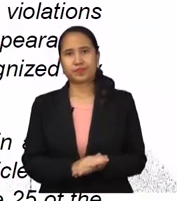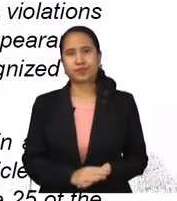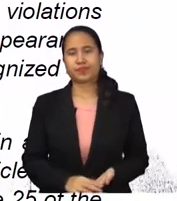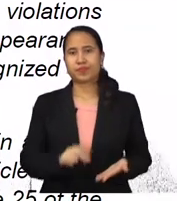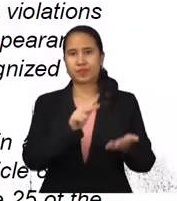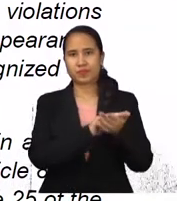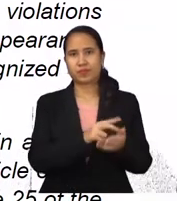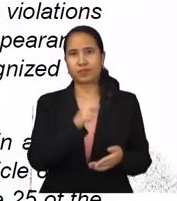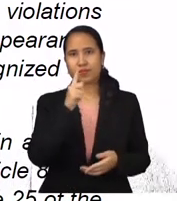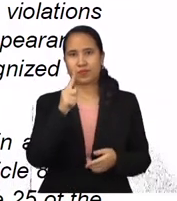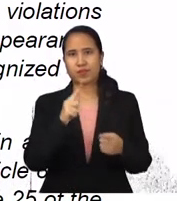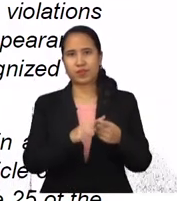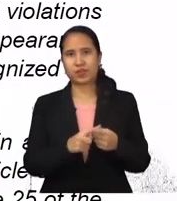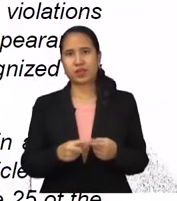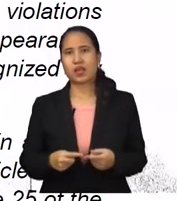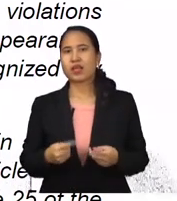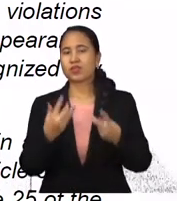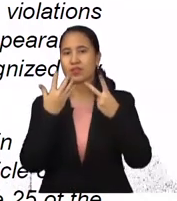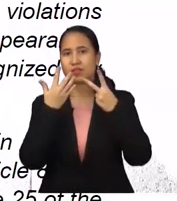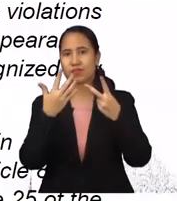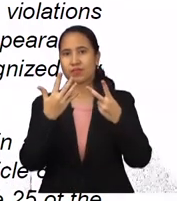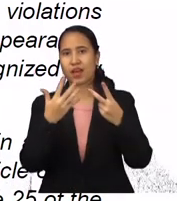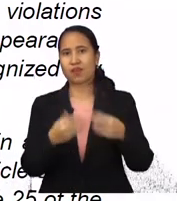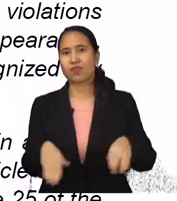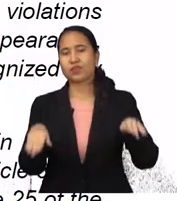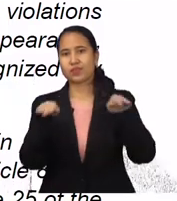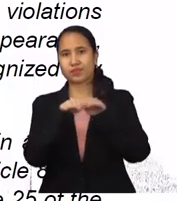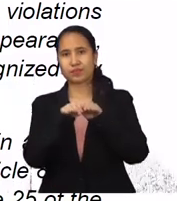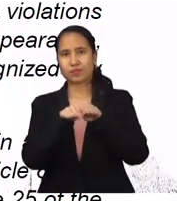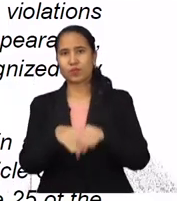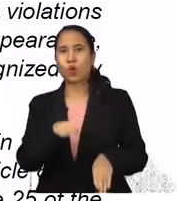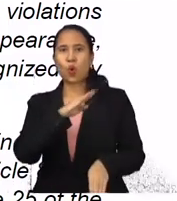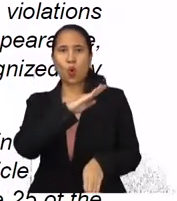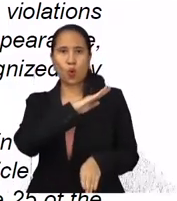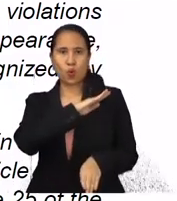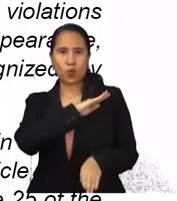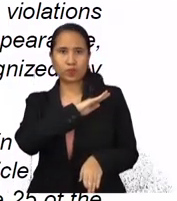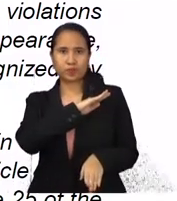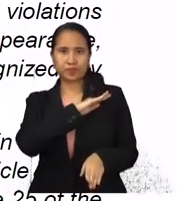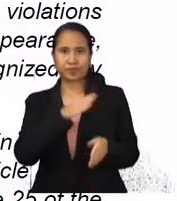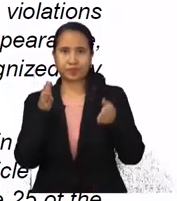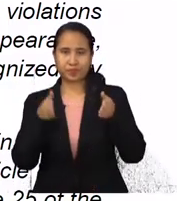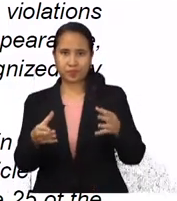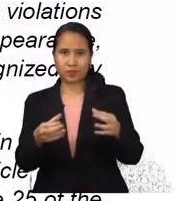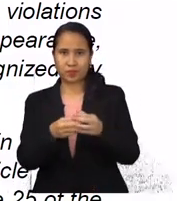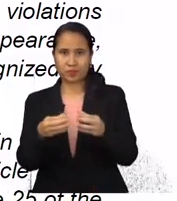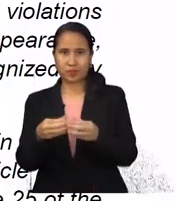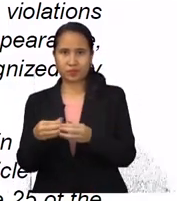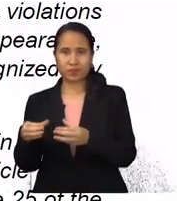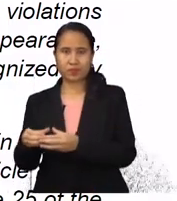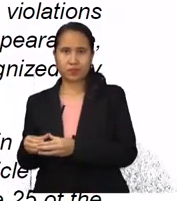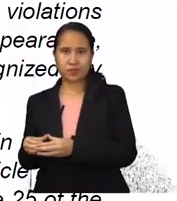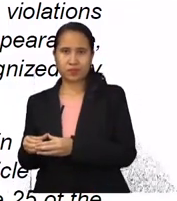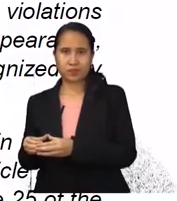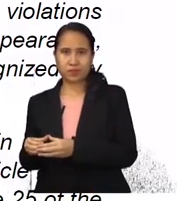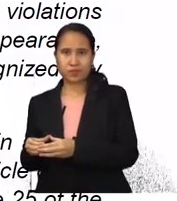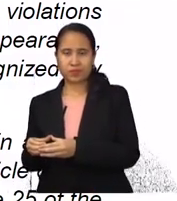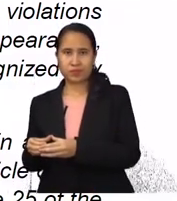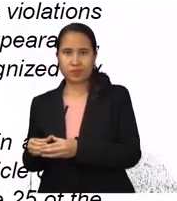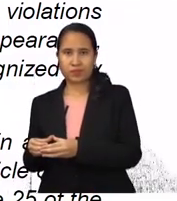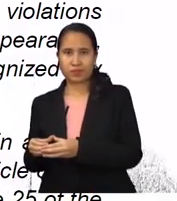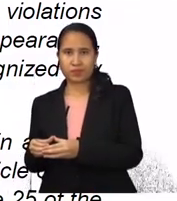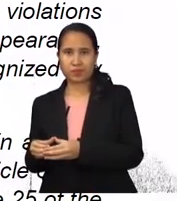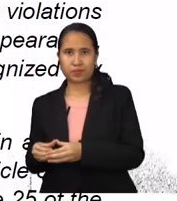and 25 of the Convention. Consequently, states parties to the convention which adopt laws that have